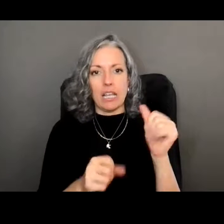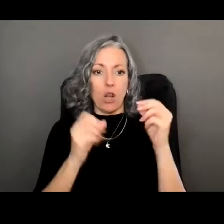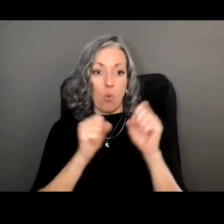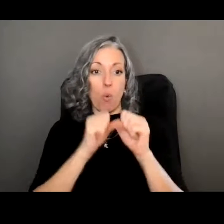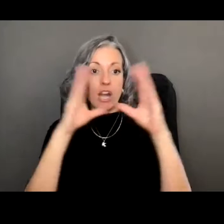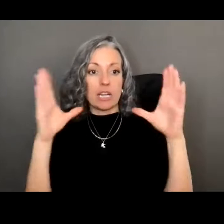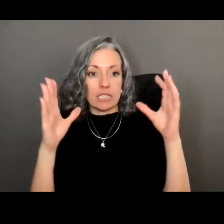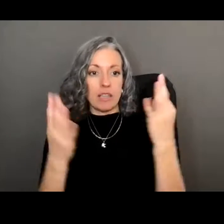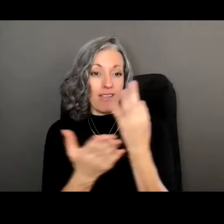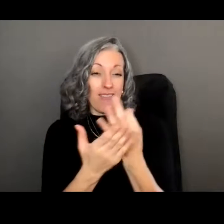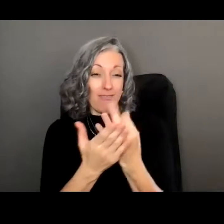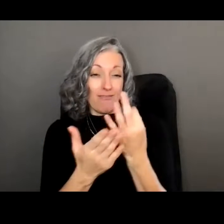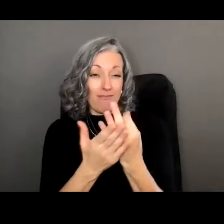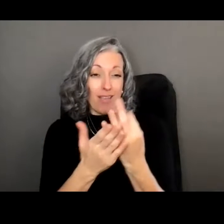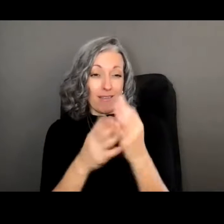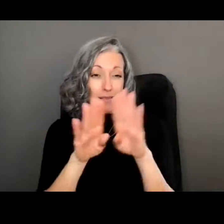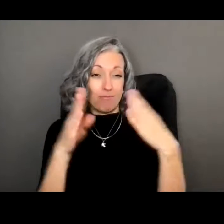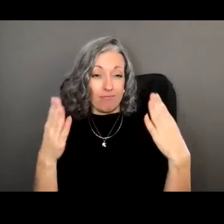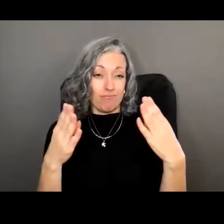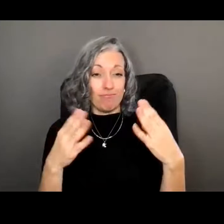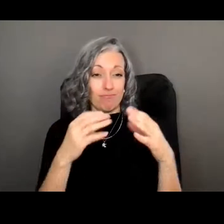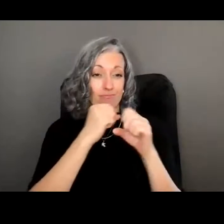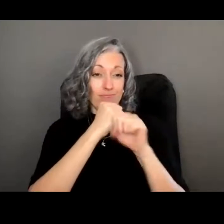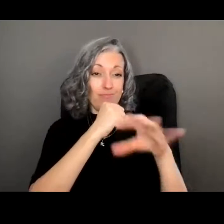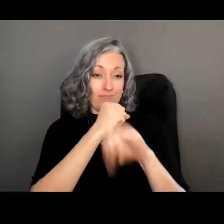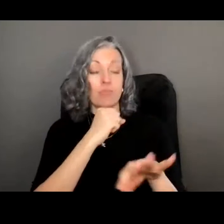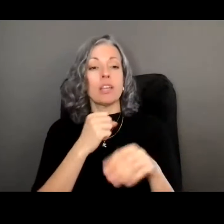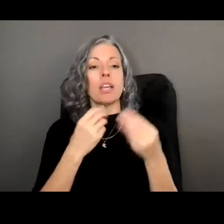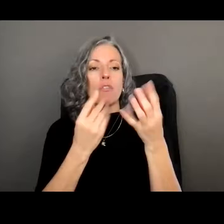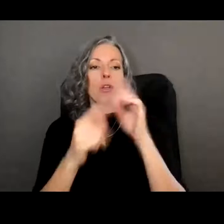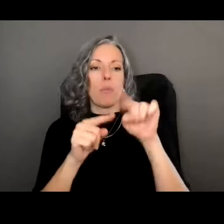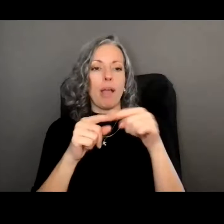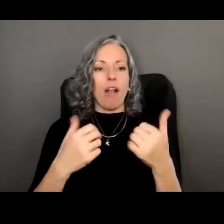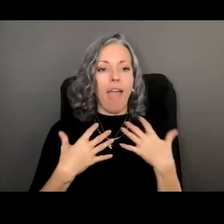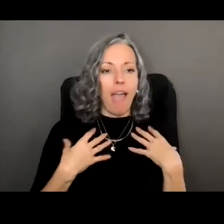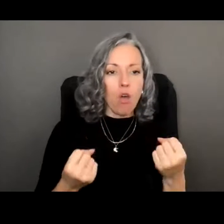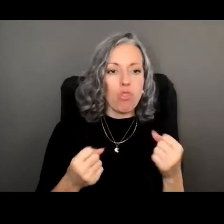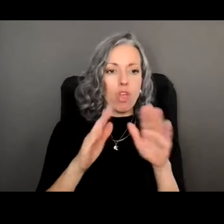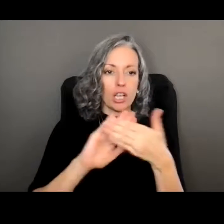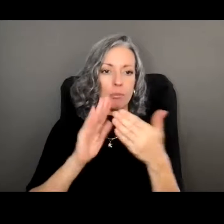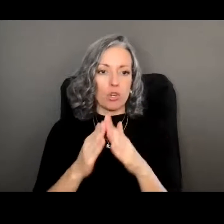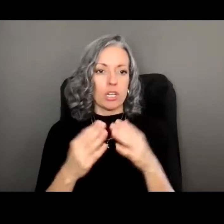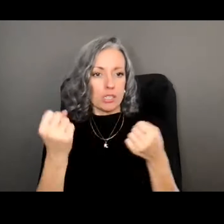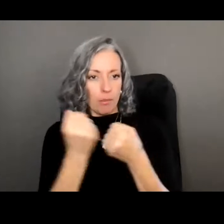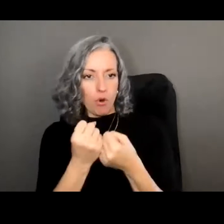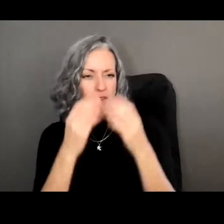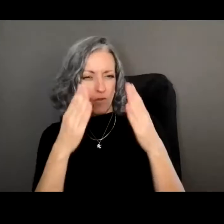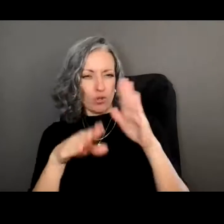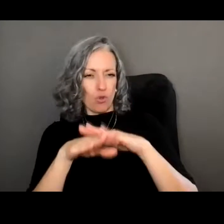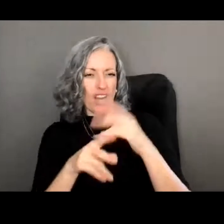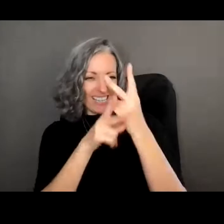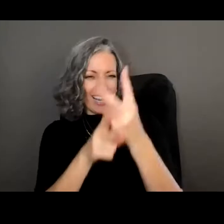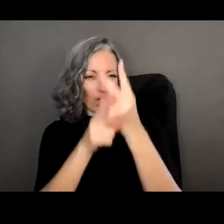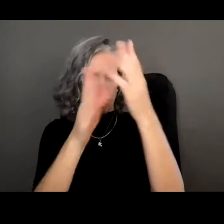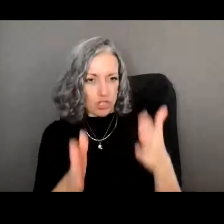annual statewide public awareness campaign, including information on health and community supports, and focus on caregivers.